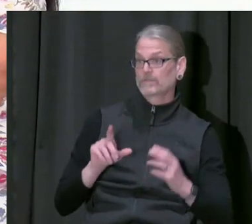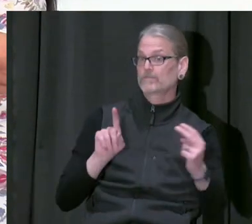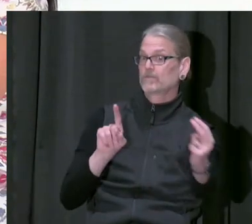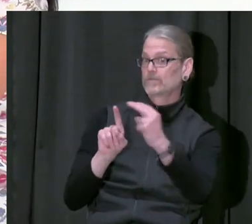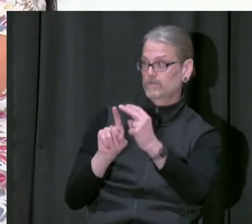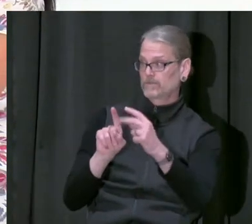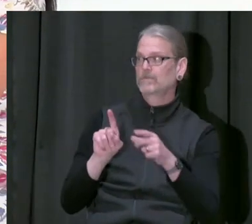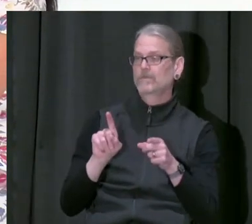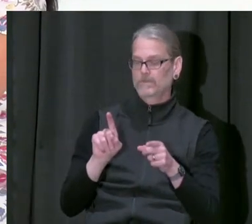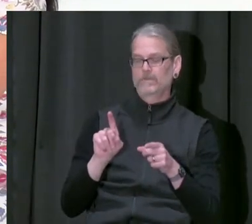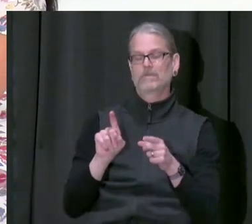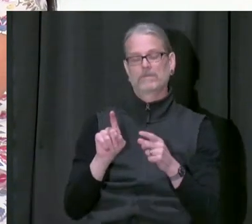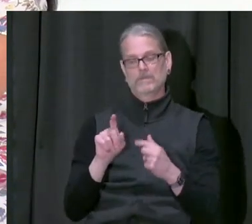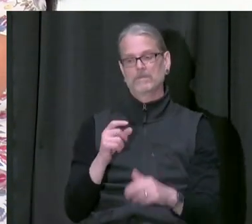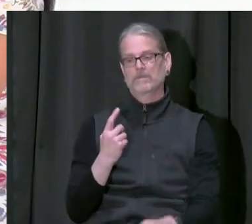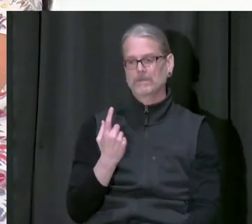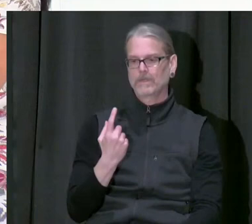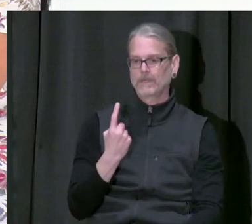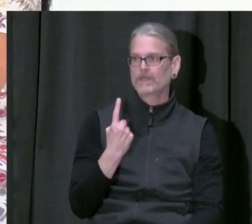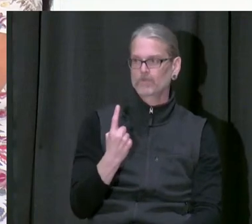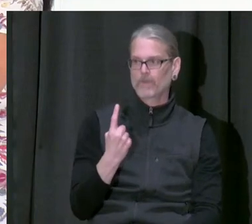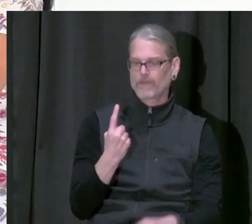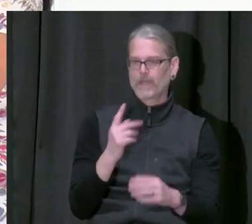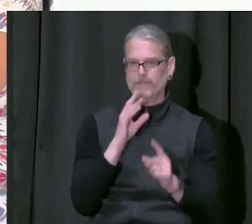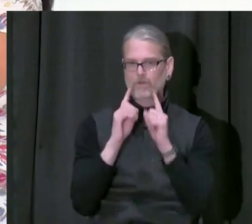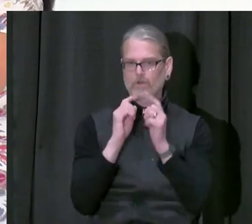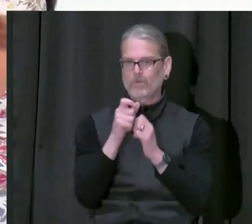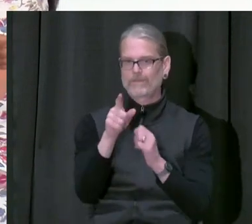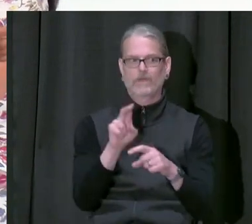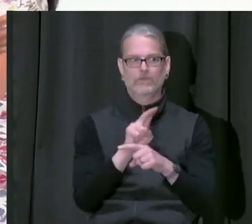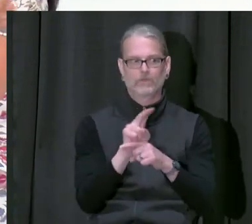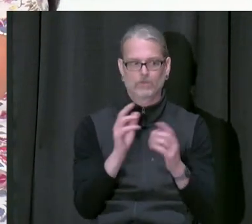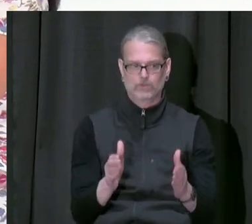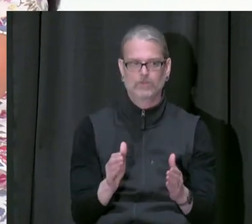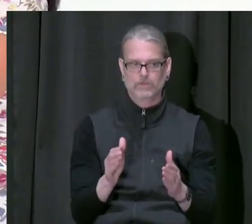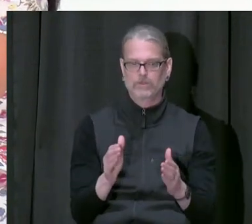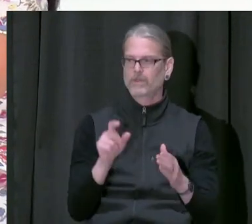the one thing we, as I was talking to earlier, was the user research, right? We do it early.